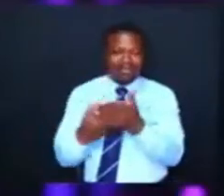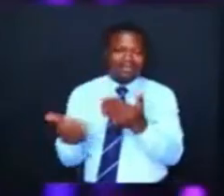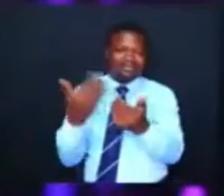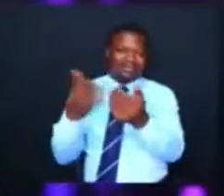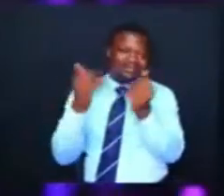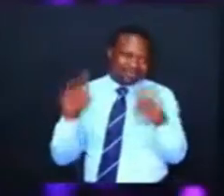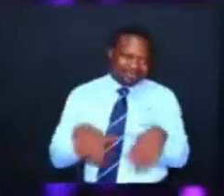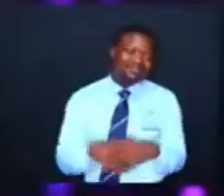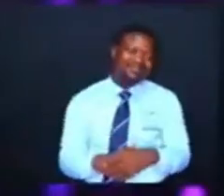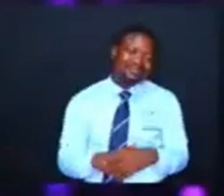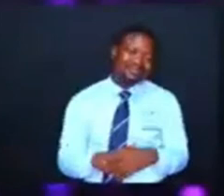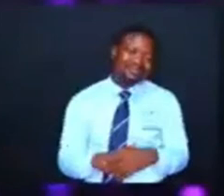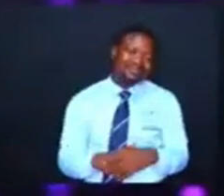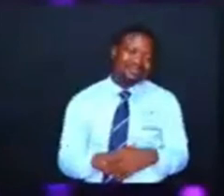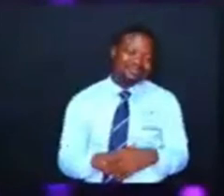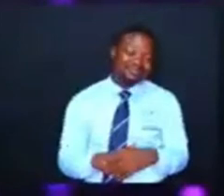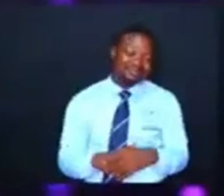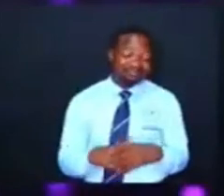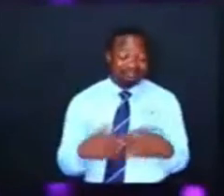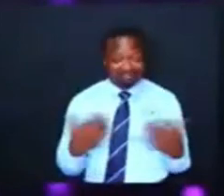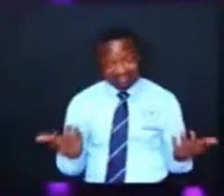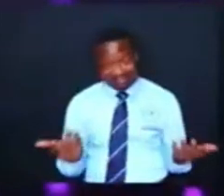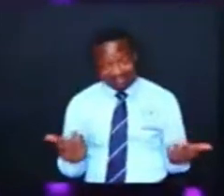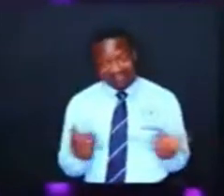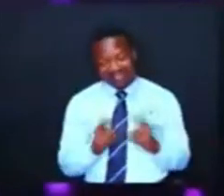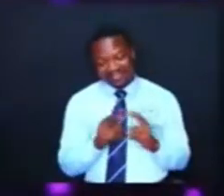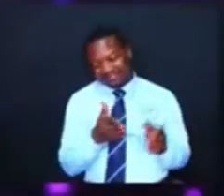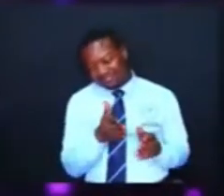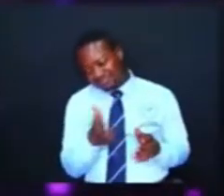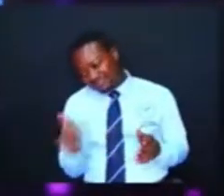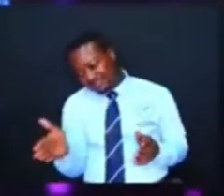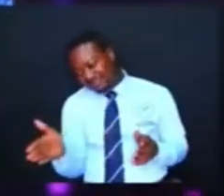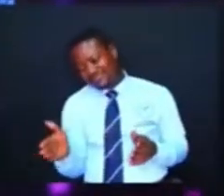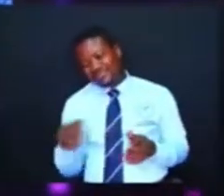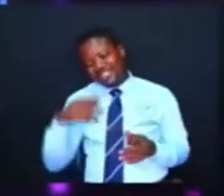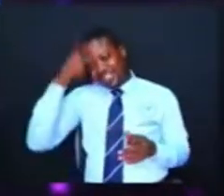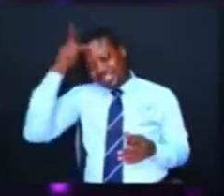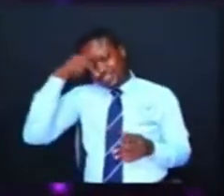So verse 24.